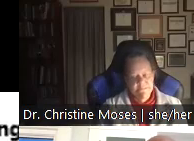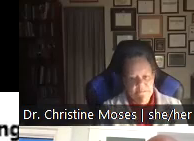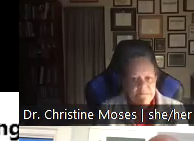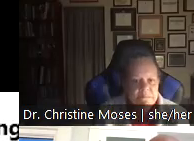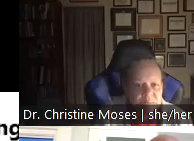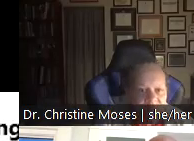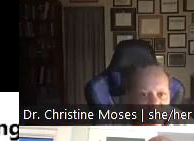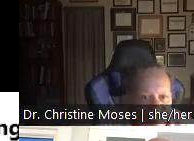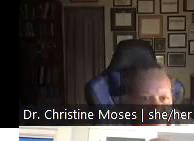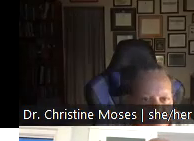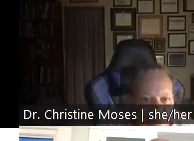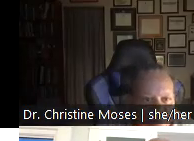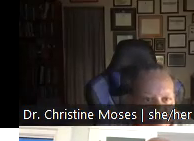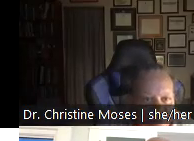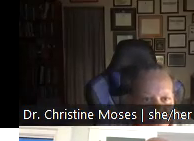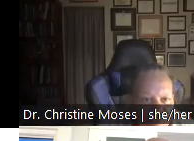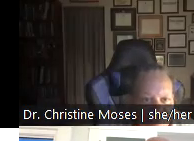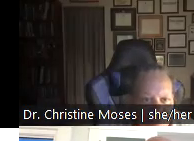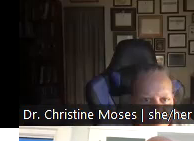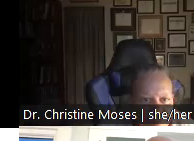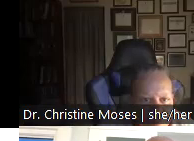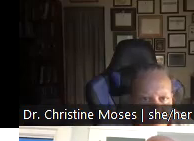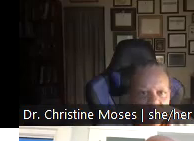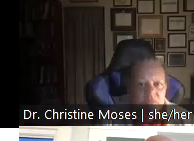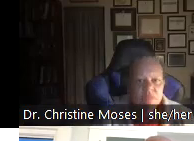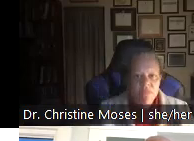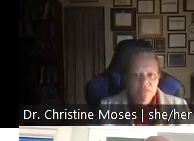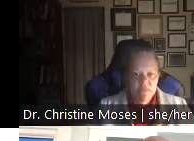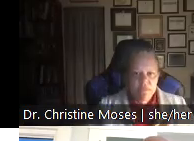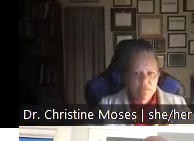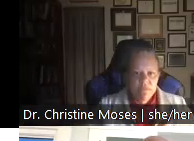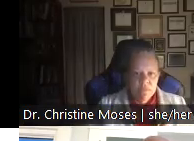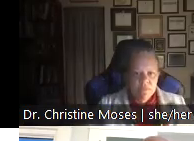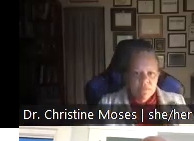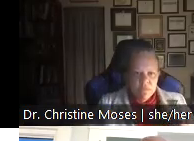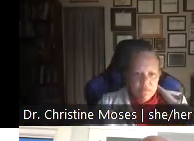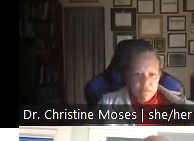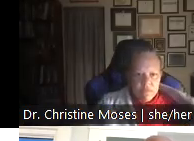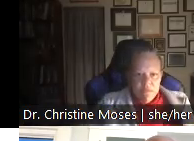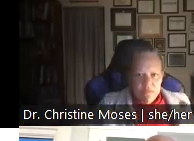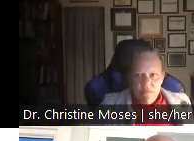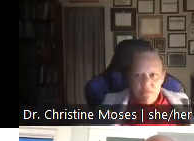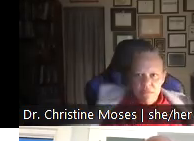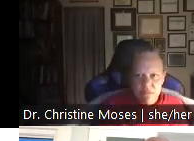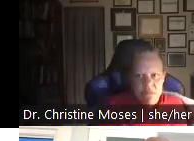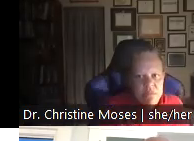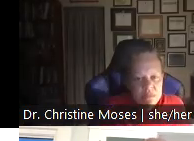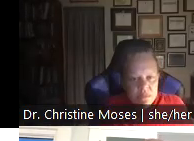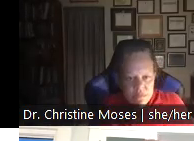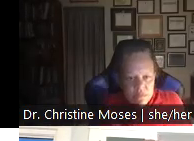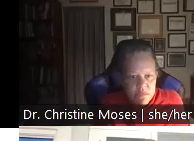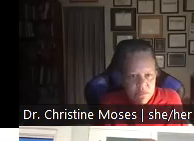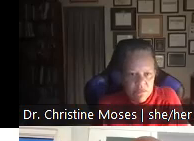three, the panels. The oversight board may create panels for hearings, for due process, and for appeals.